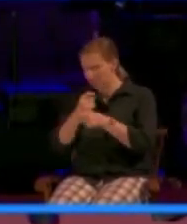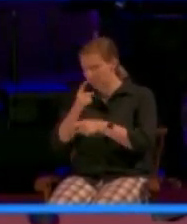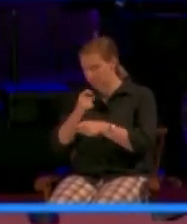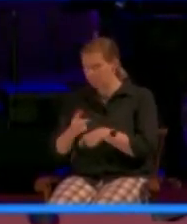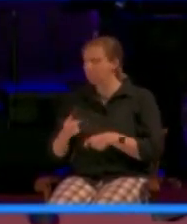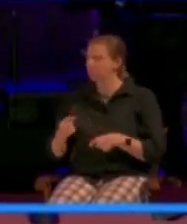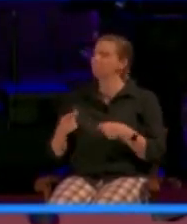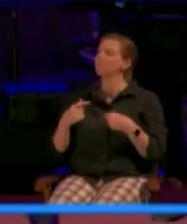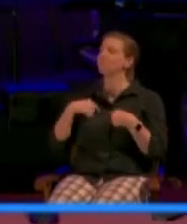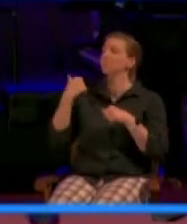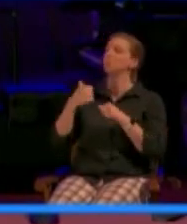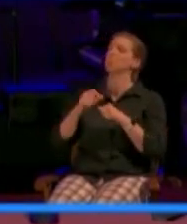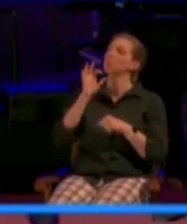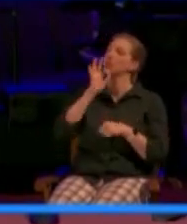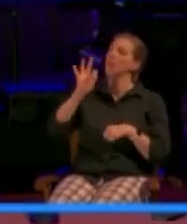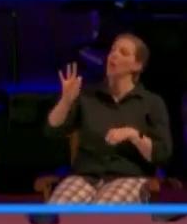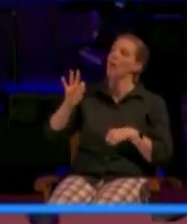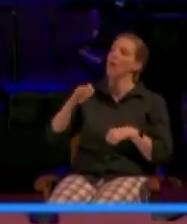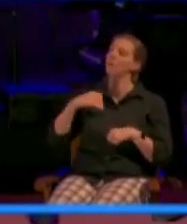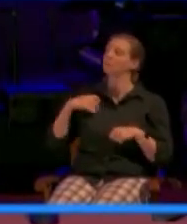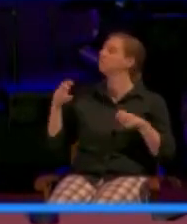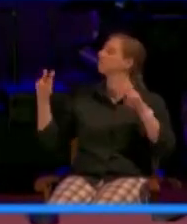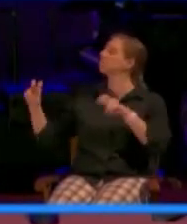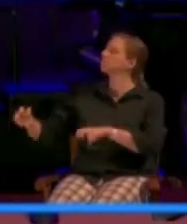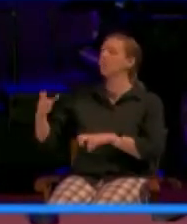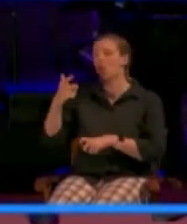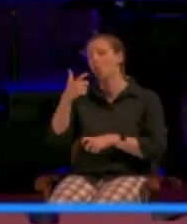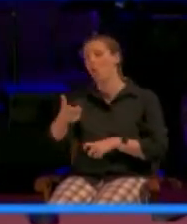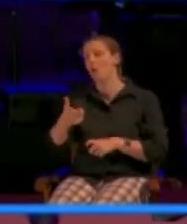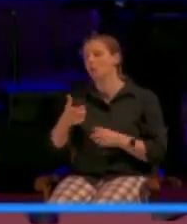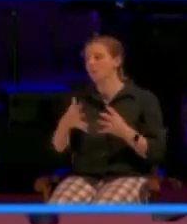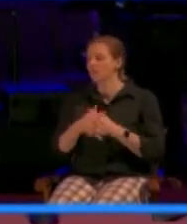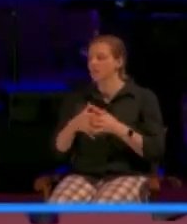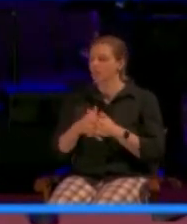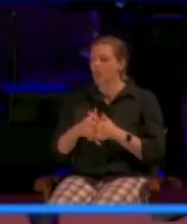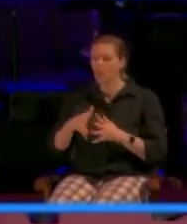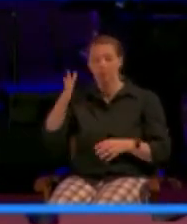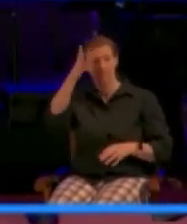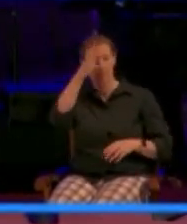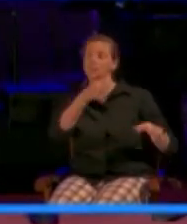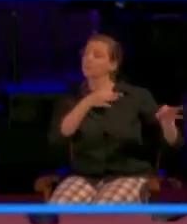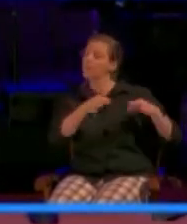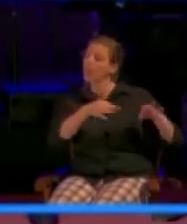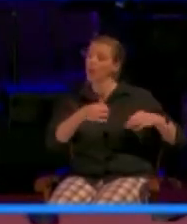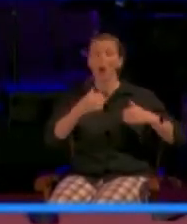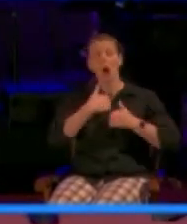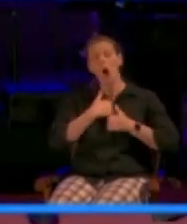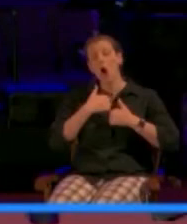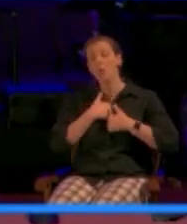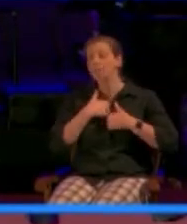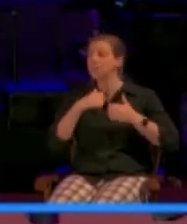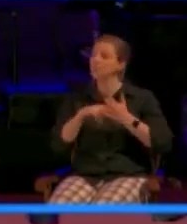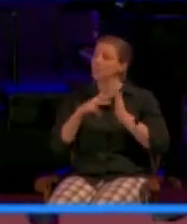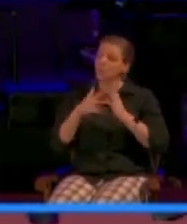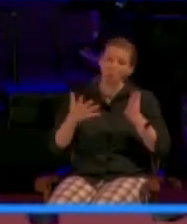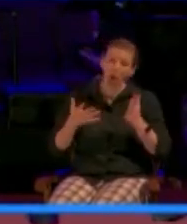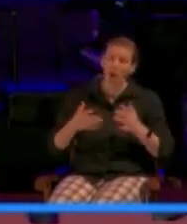to do. It wasn't like a kid who says, you know, when they're five, I want to be a garbage